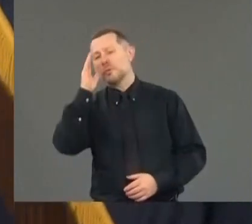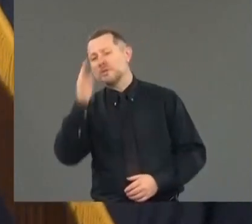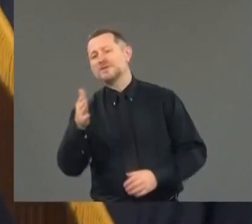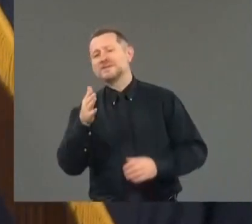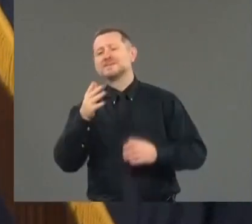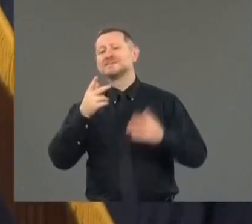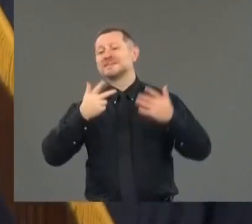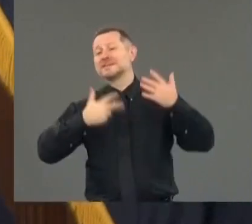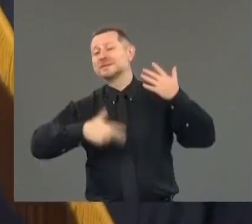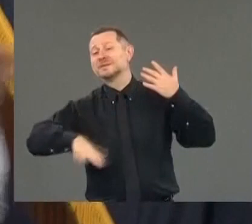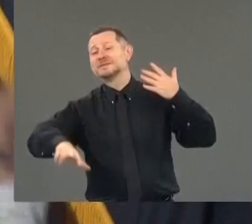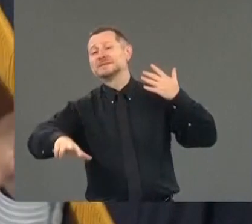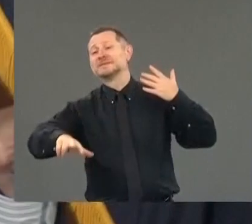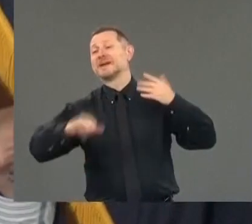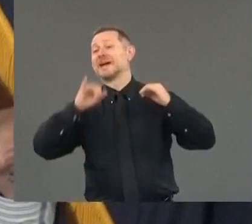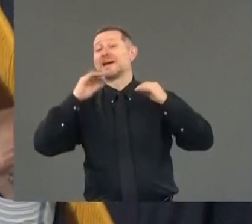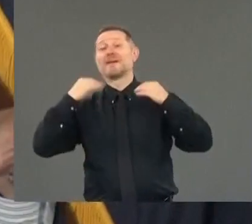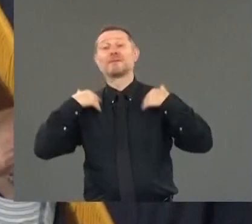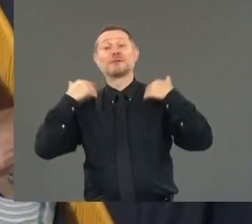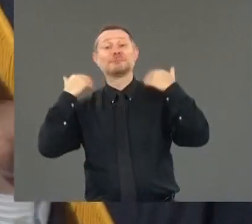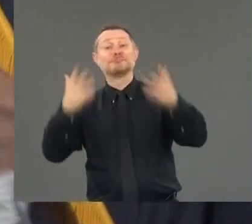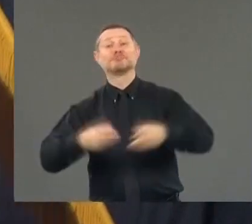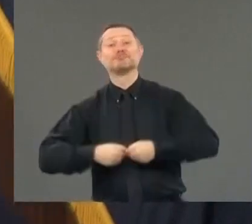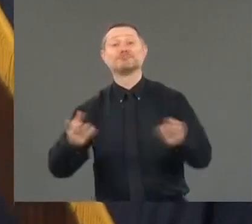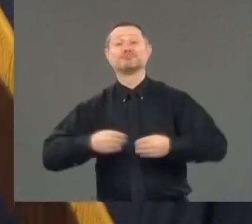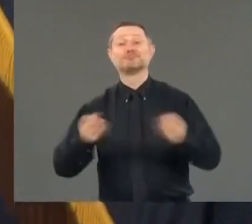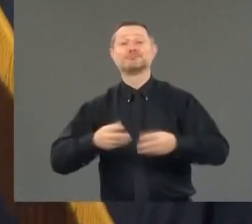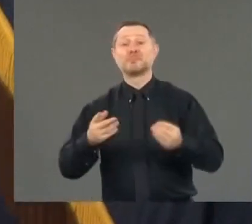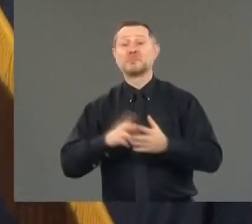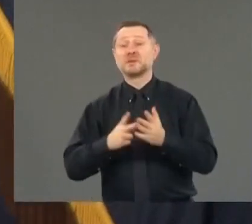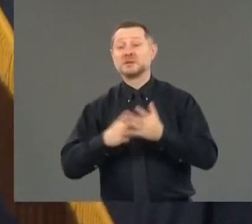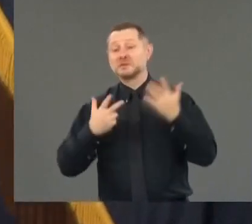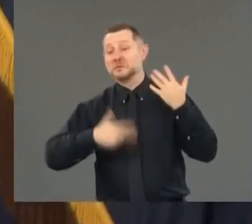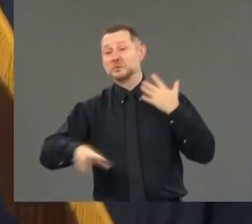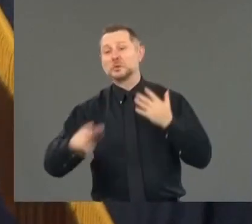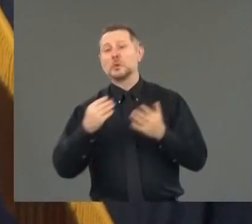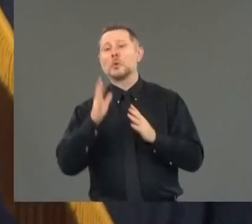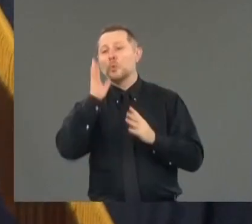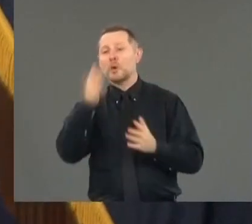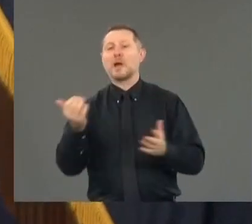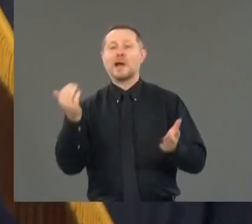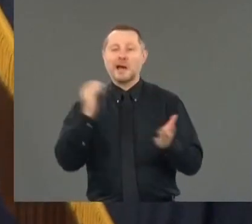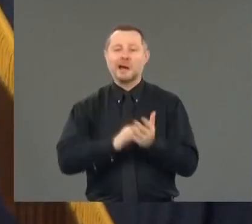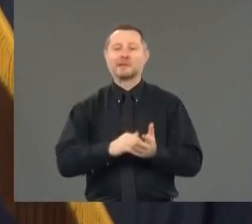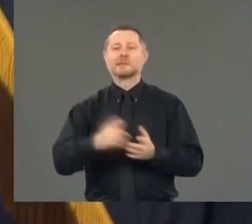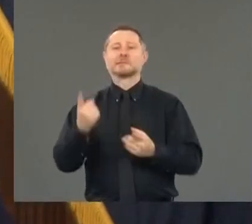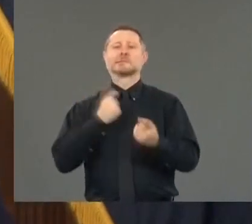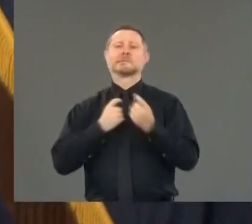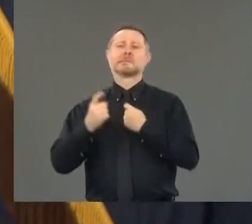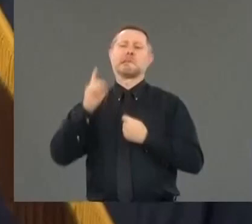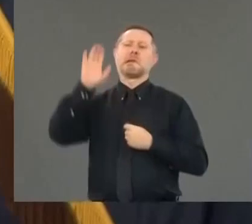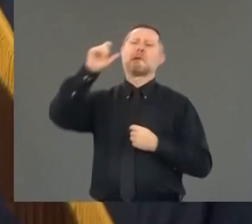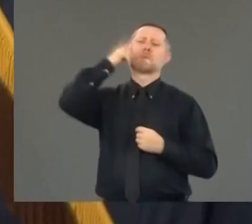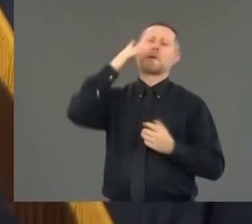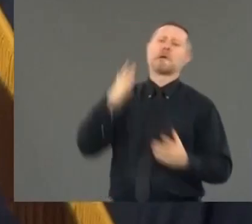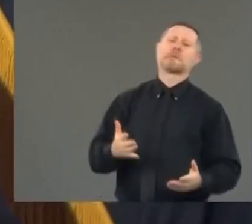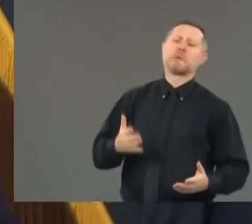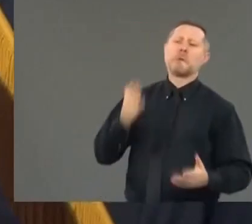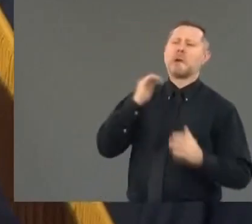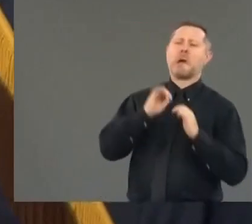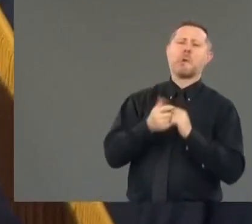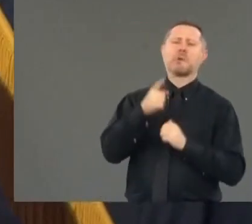now, and you're going to have the same indignation in your voice when you say, how did the